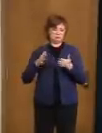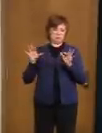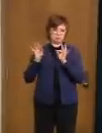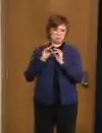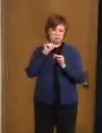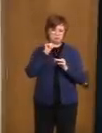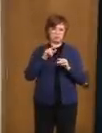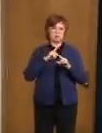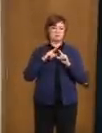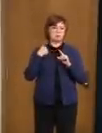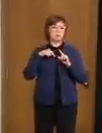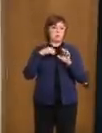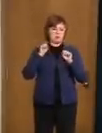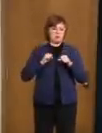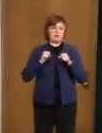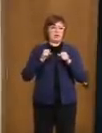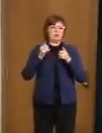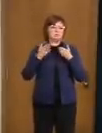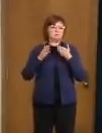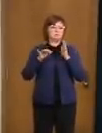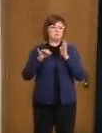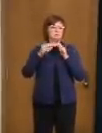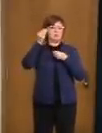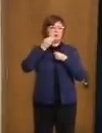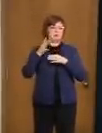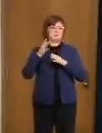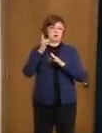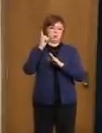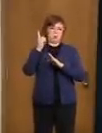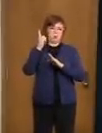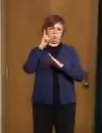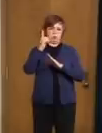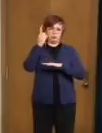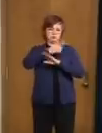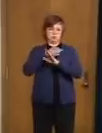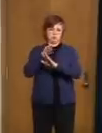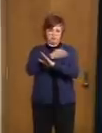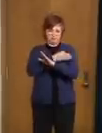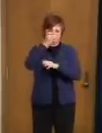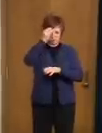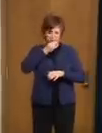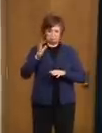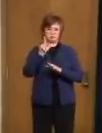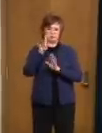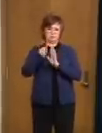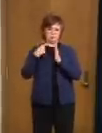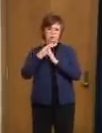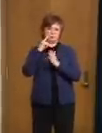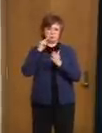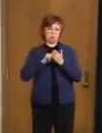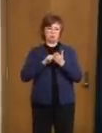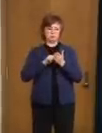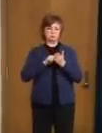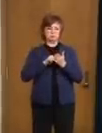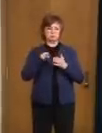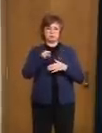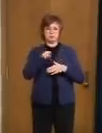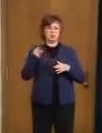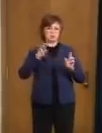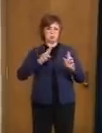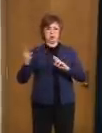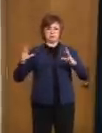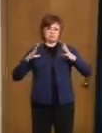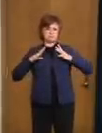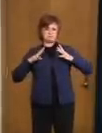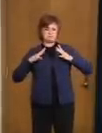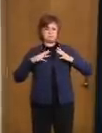delivered using the infrastructure that we have and that we're building. So again, the focus is ensuring that the province is immunization ready at all